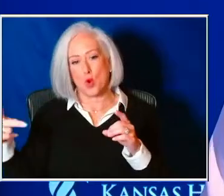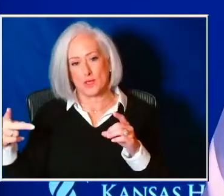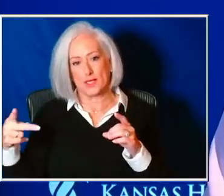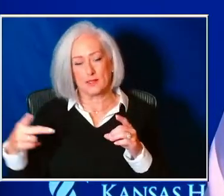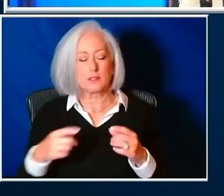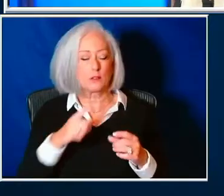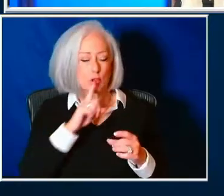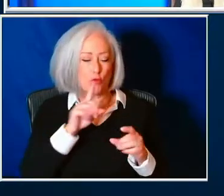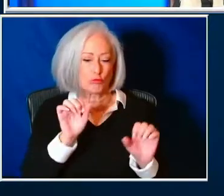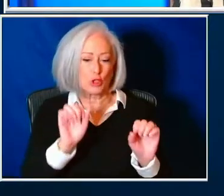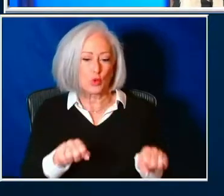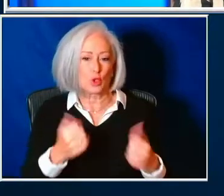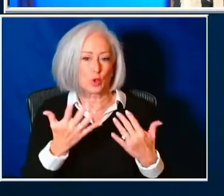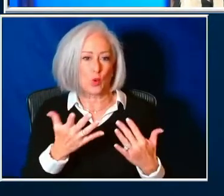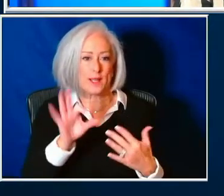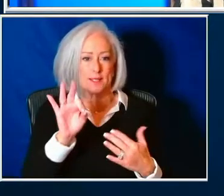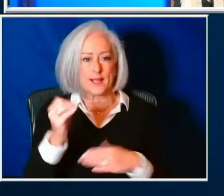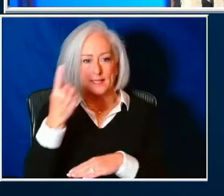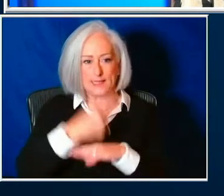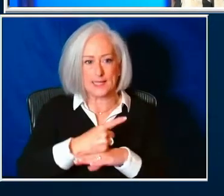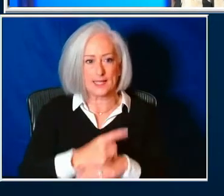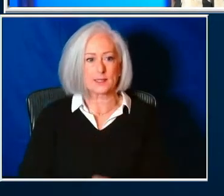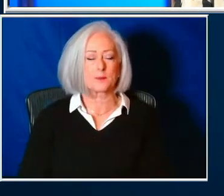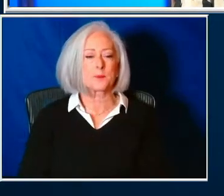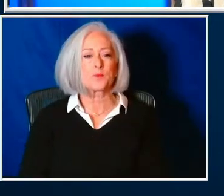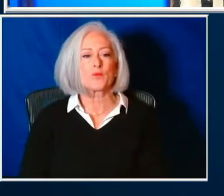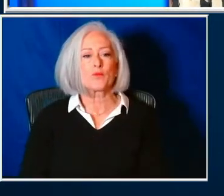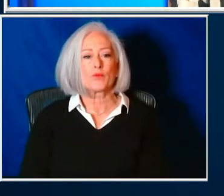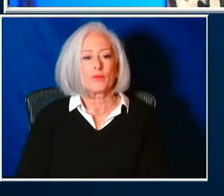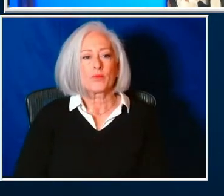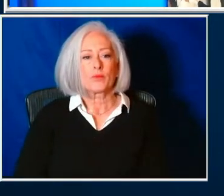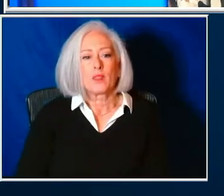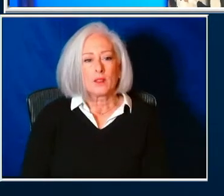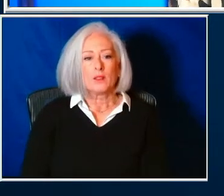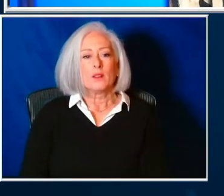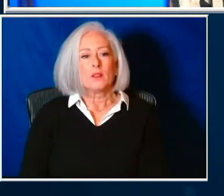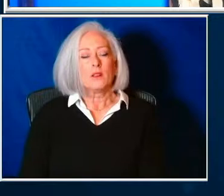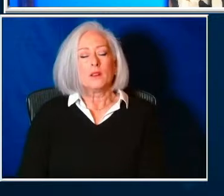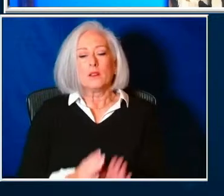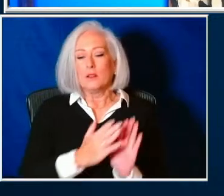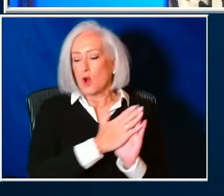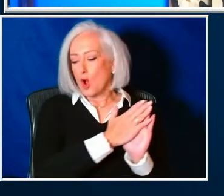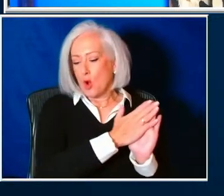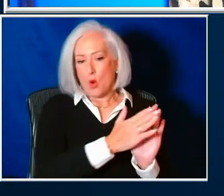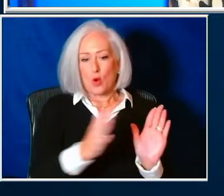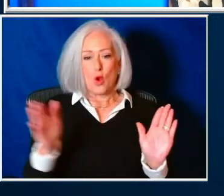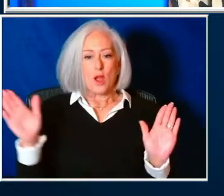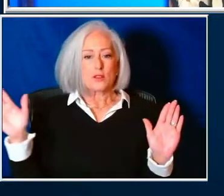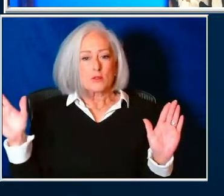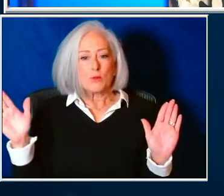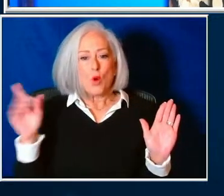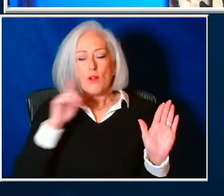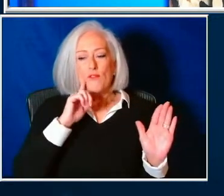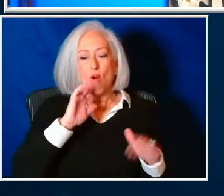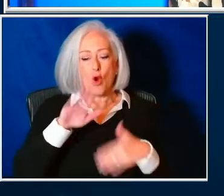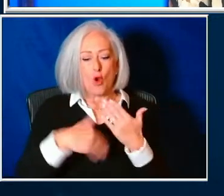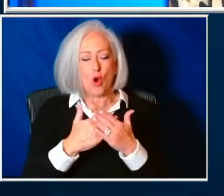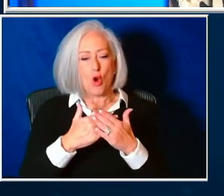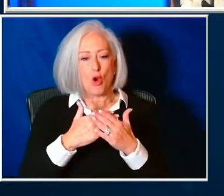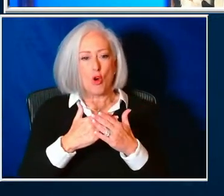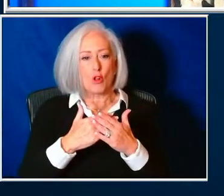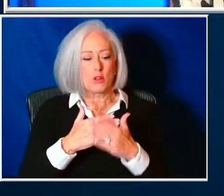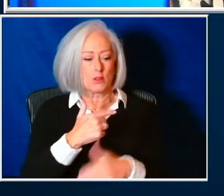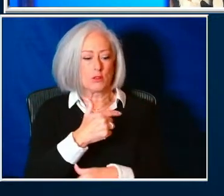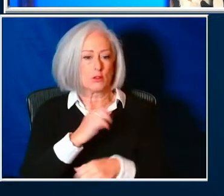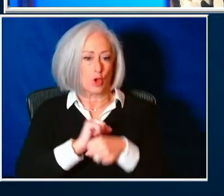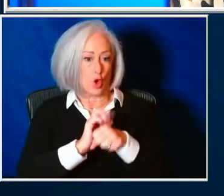bivalent booster. Isaac says, in regards to across the board or universal vaccines that cover all COVID variants, what's the latest